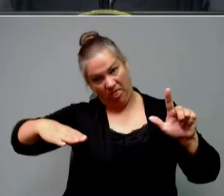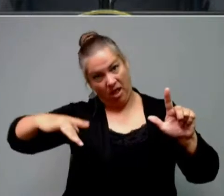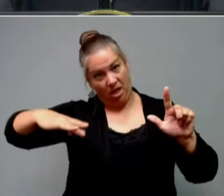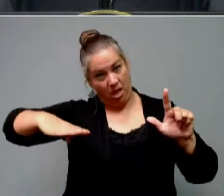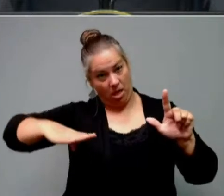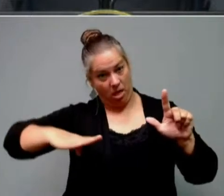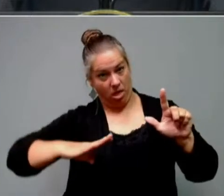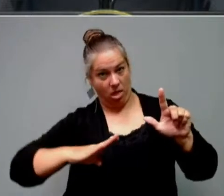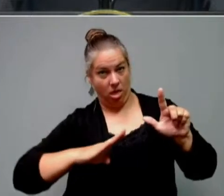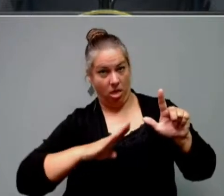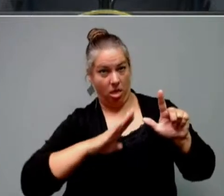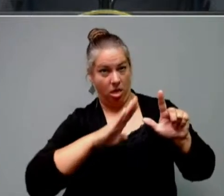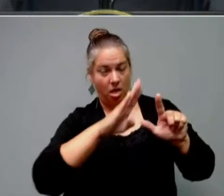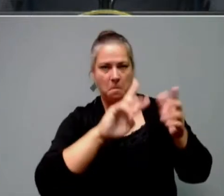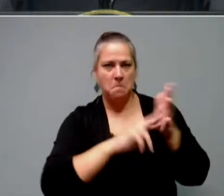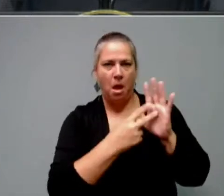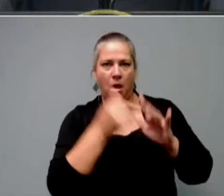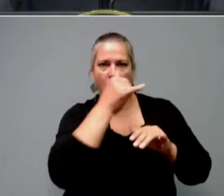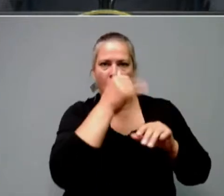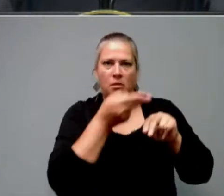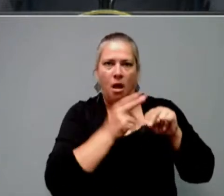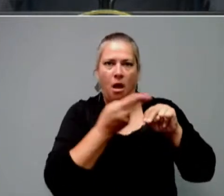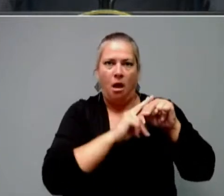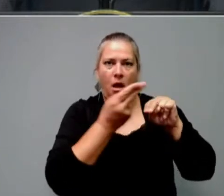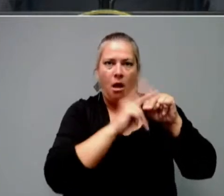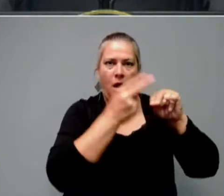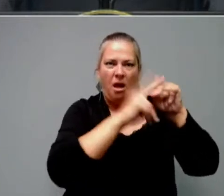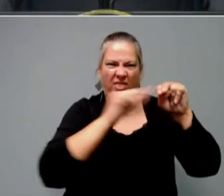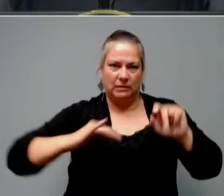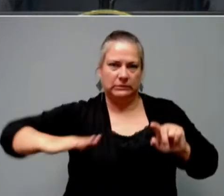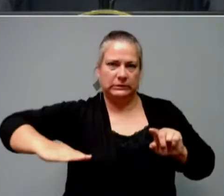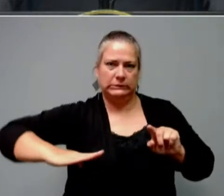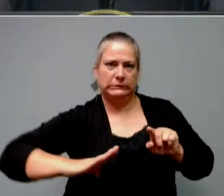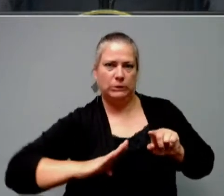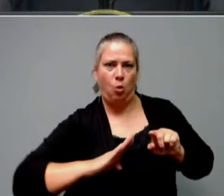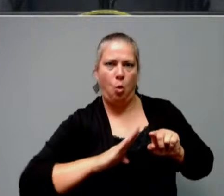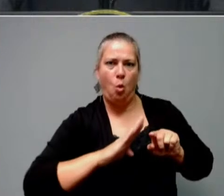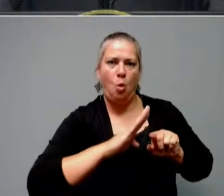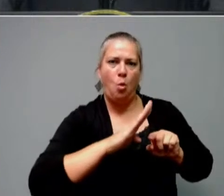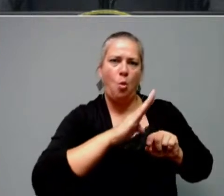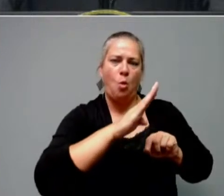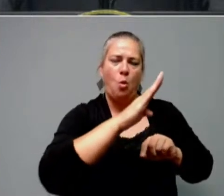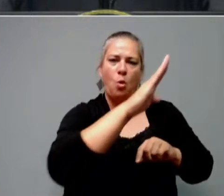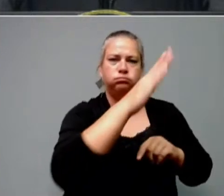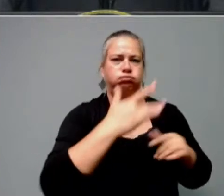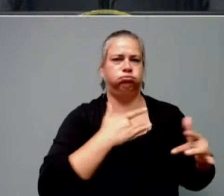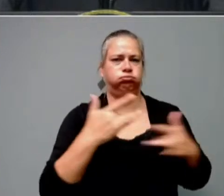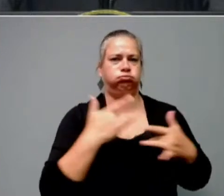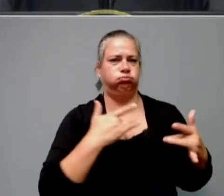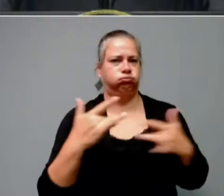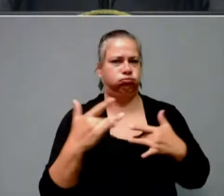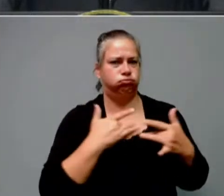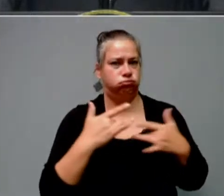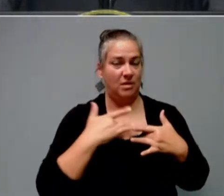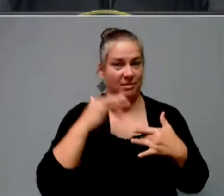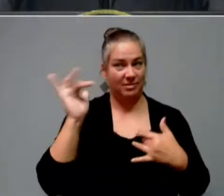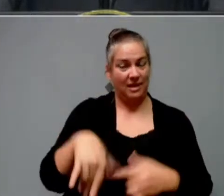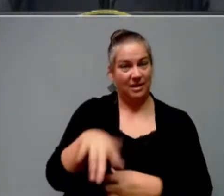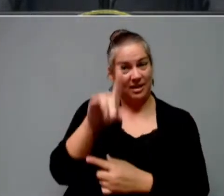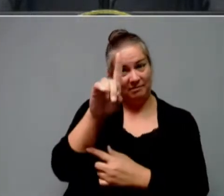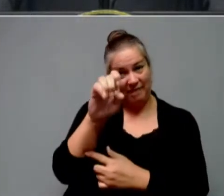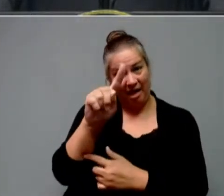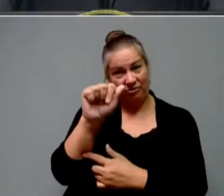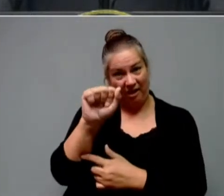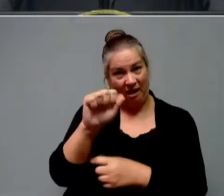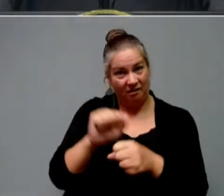and every time the line gets steeper, it grows more concerning. This Delta variant, it's no